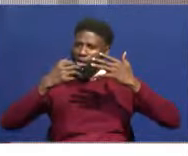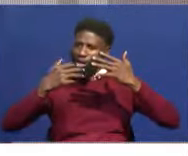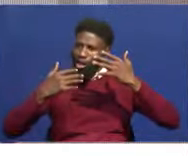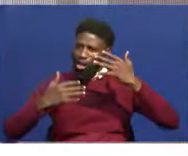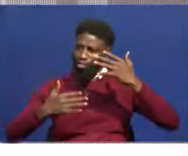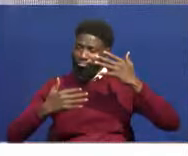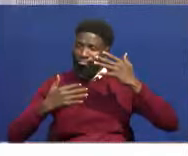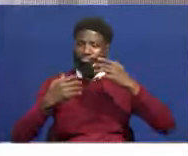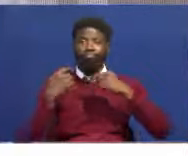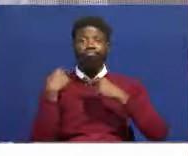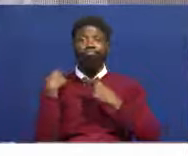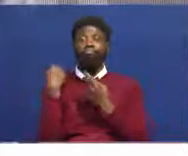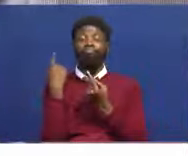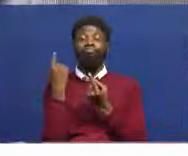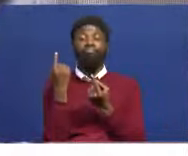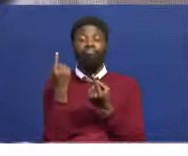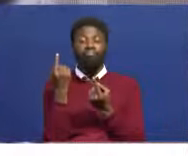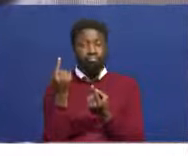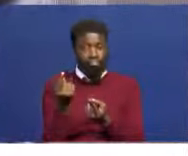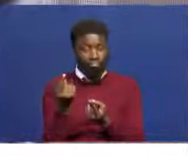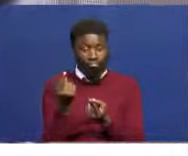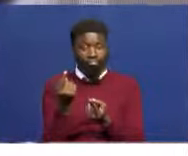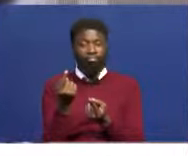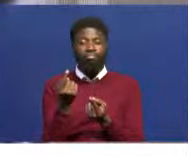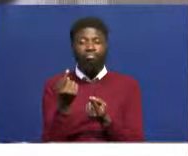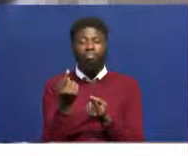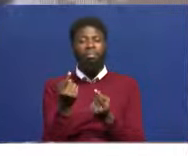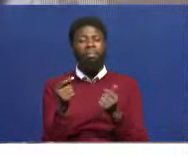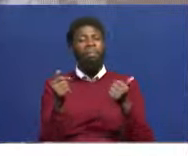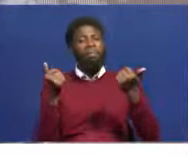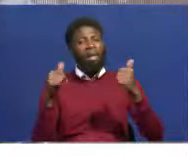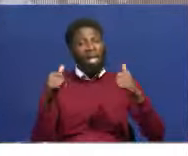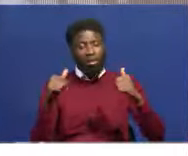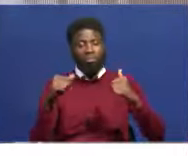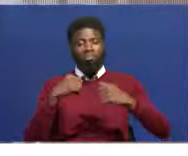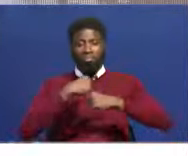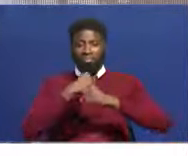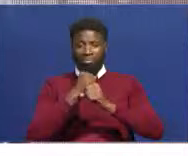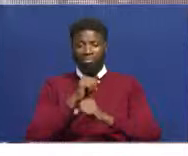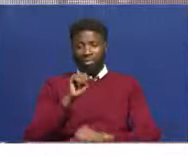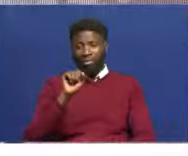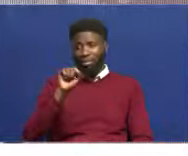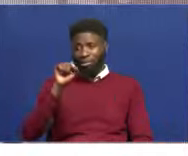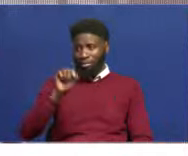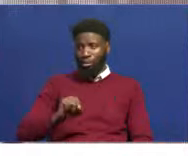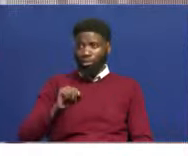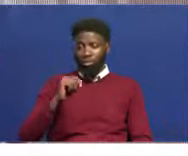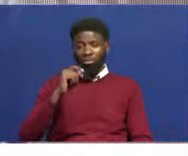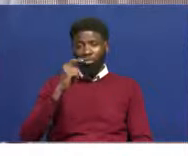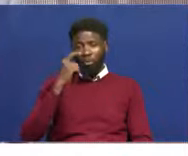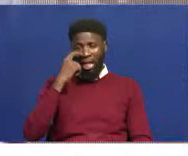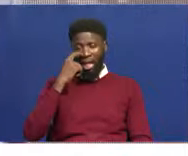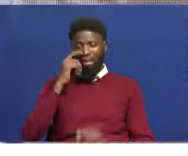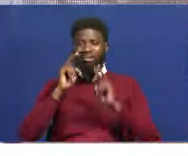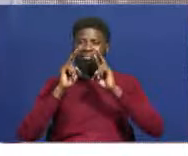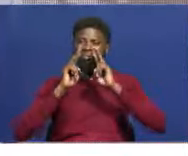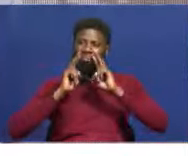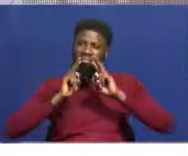have not urged South Sudan into peace and good governance.